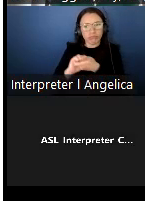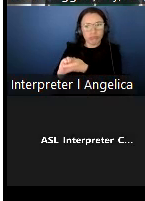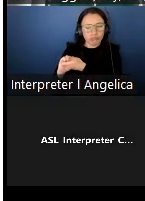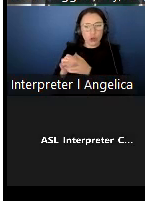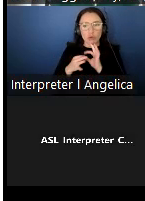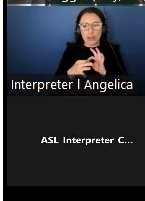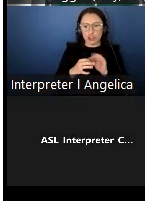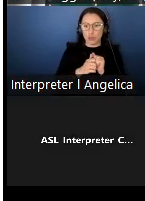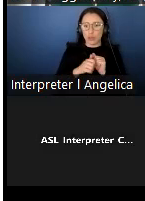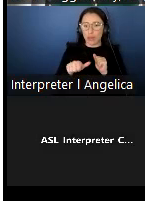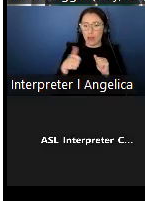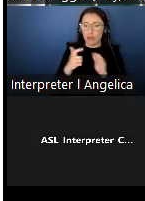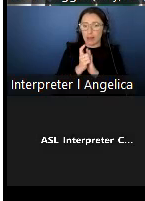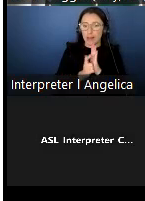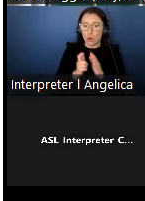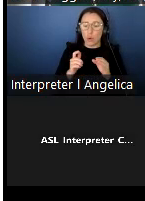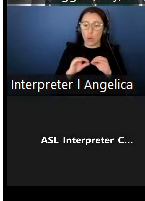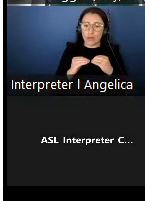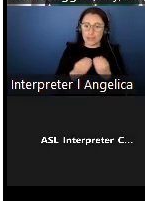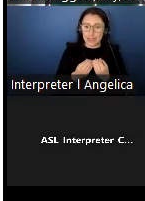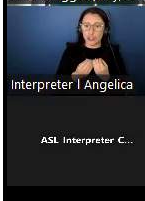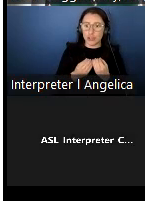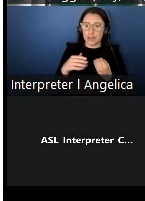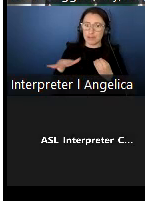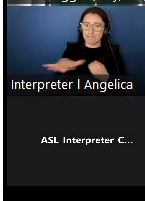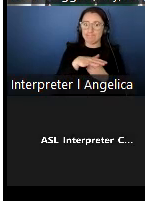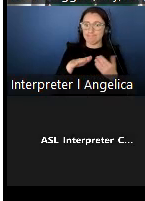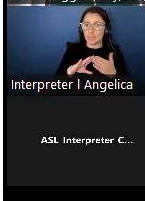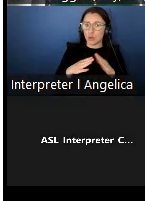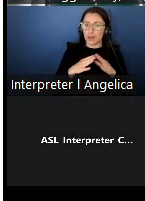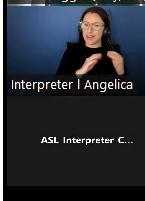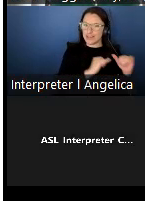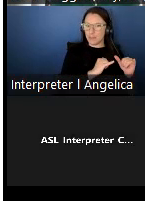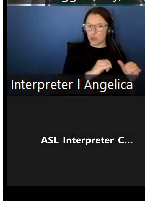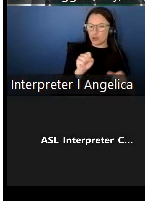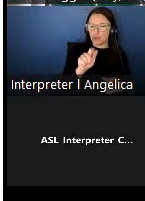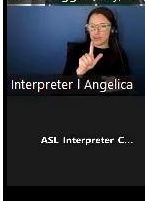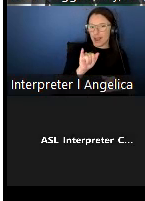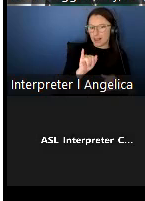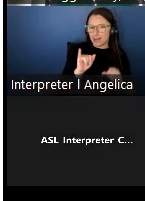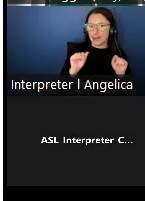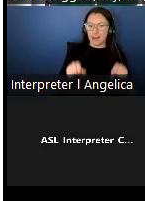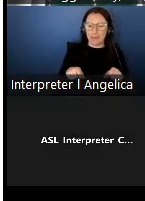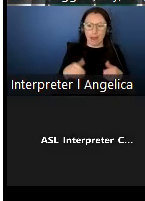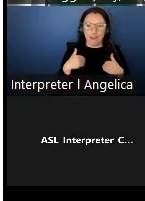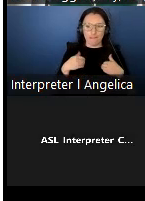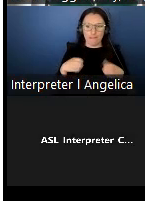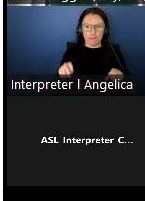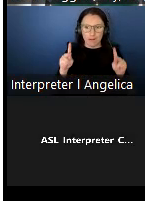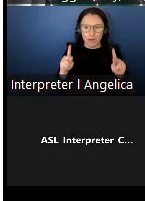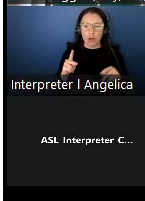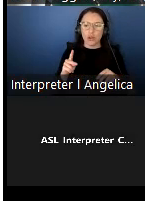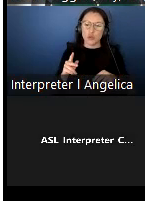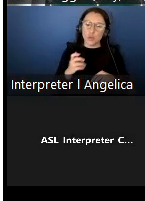legal organizations in the community similar to SALI, so that there can be an opportunity for warm handoffs